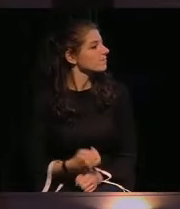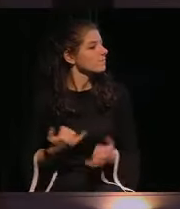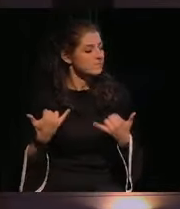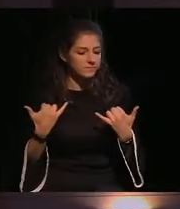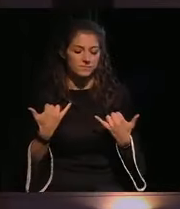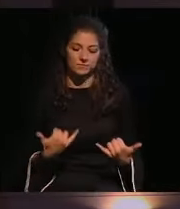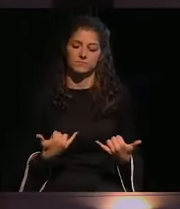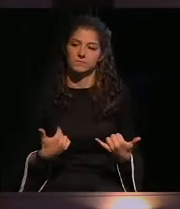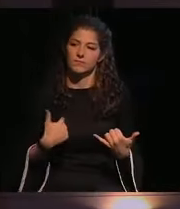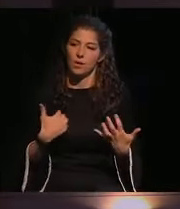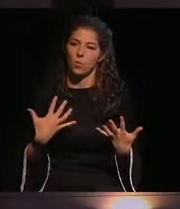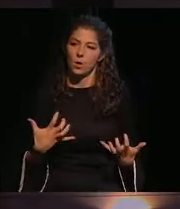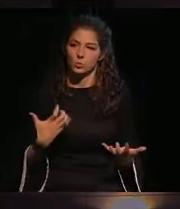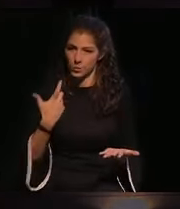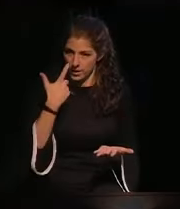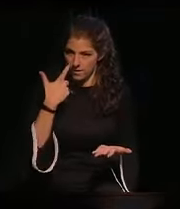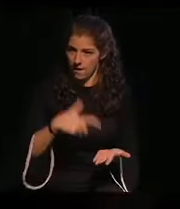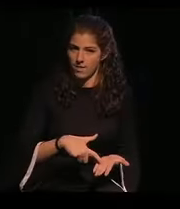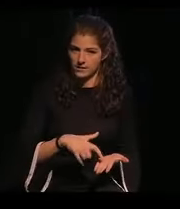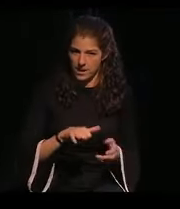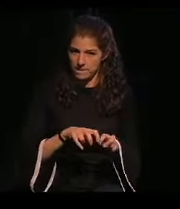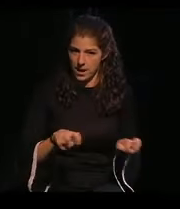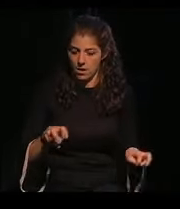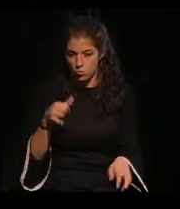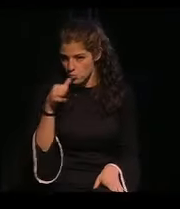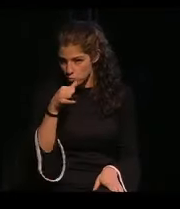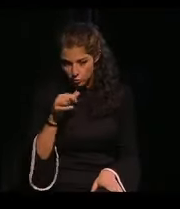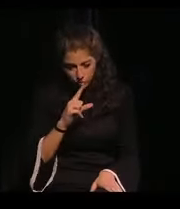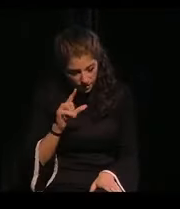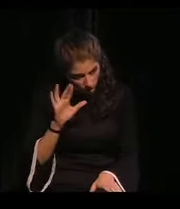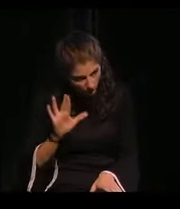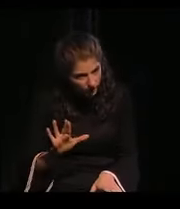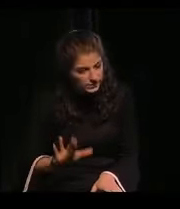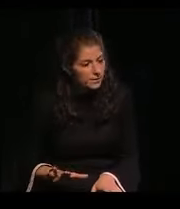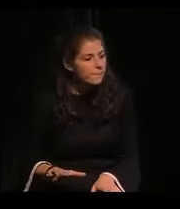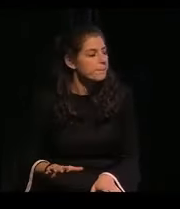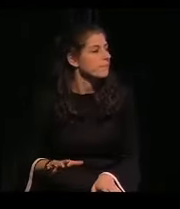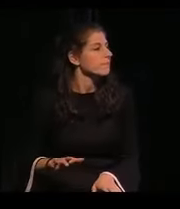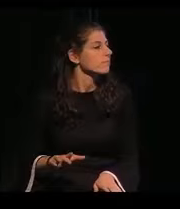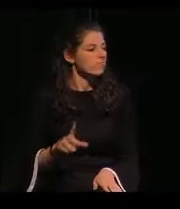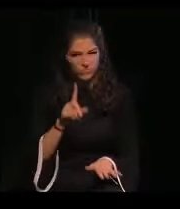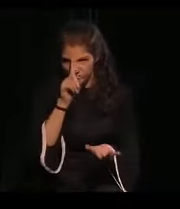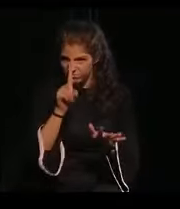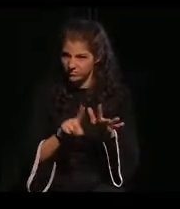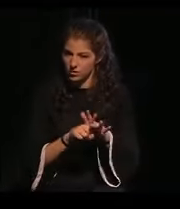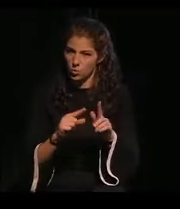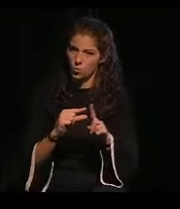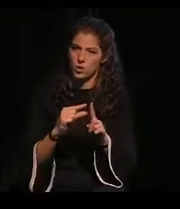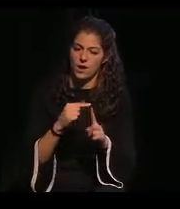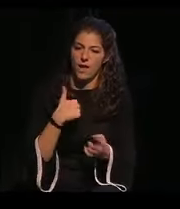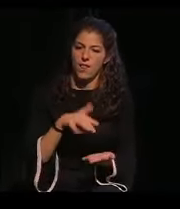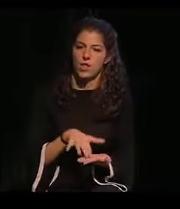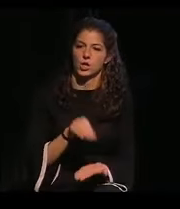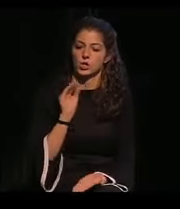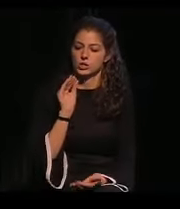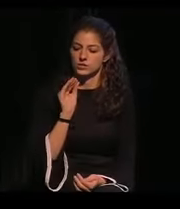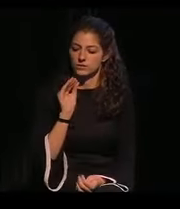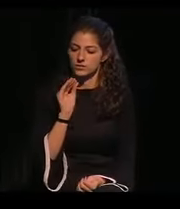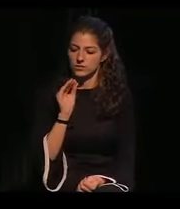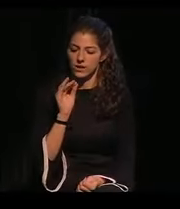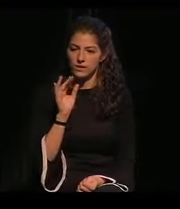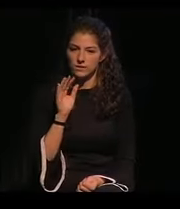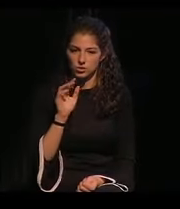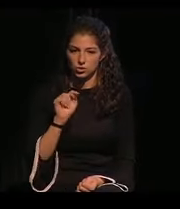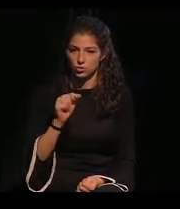want to acknowledge that panel. That was awesome. What came to mind is a word that I learned that